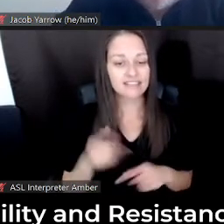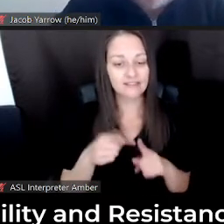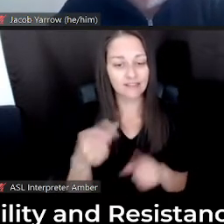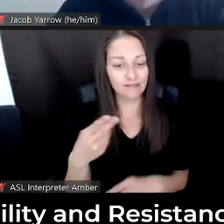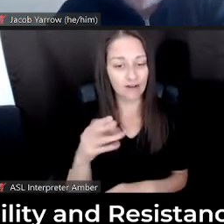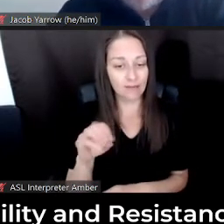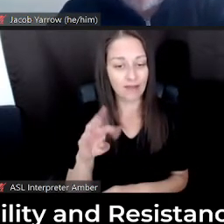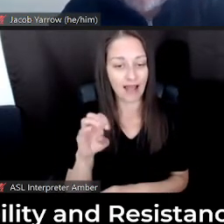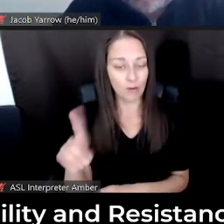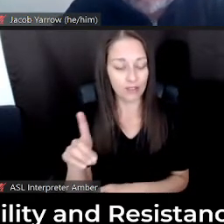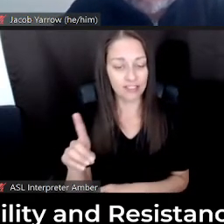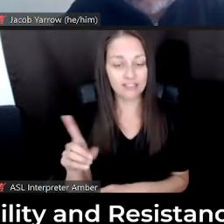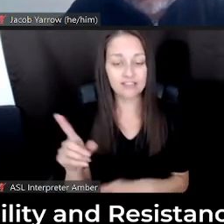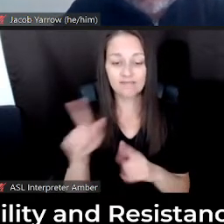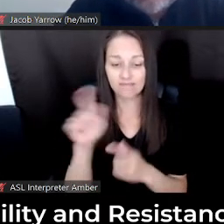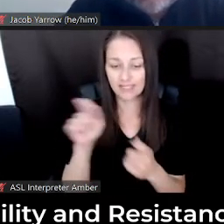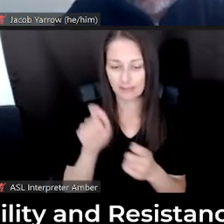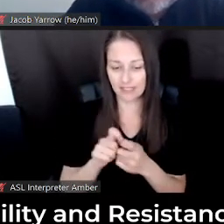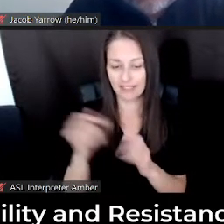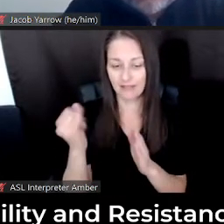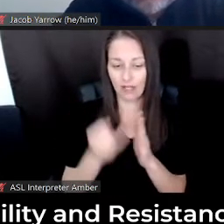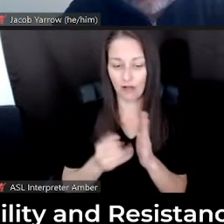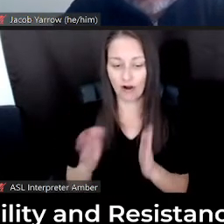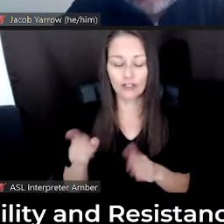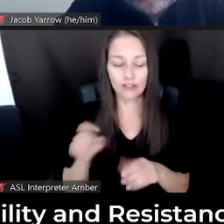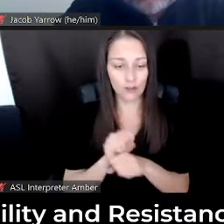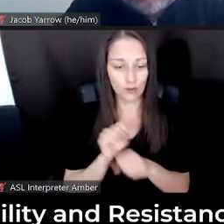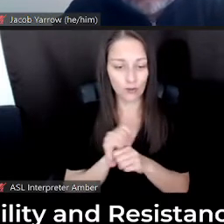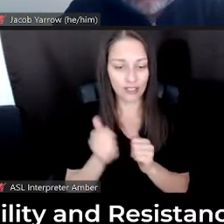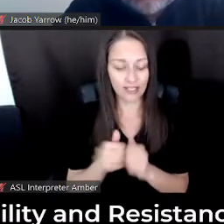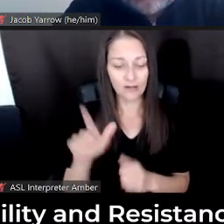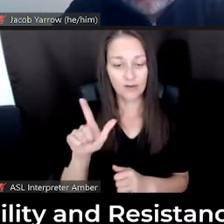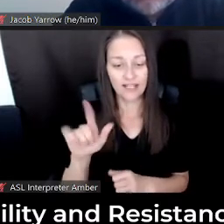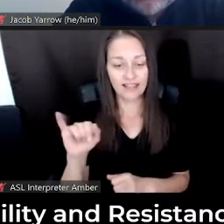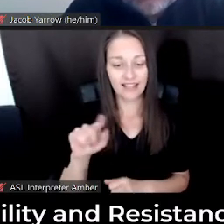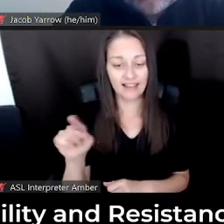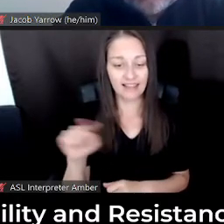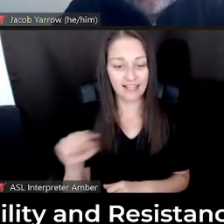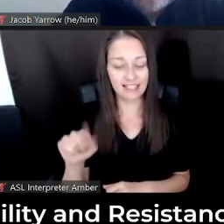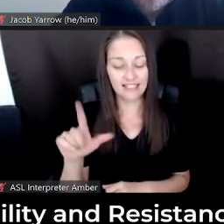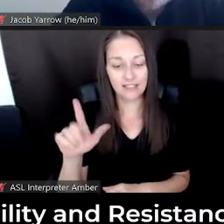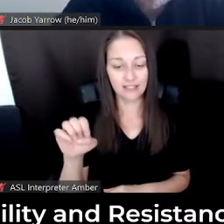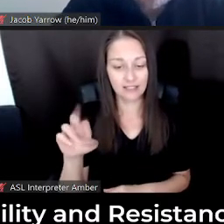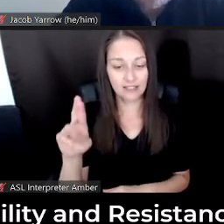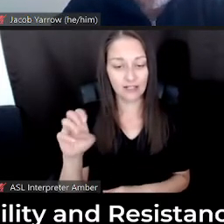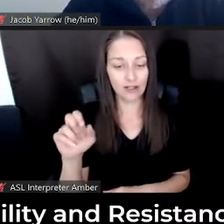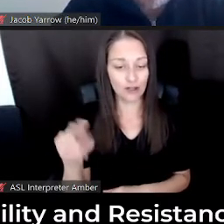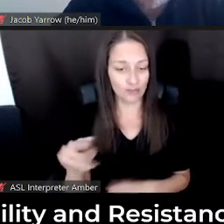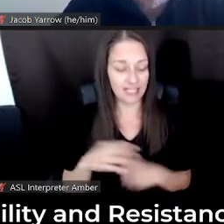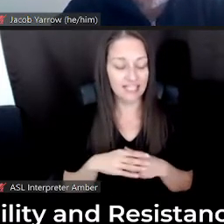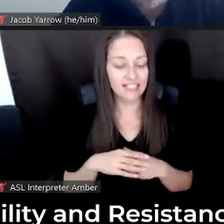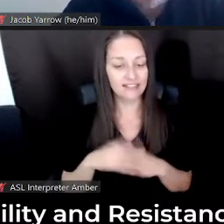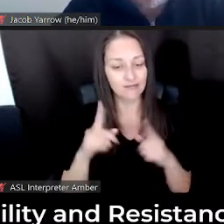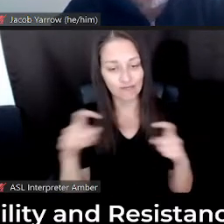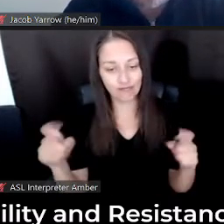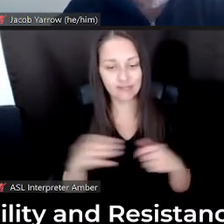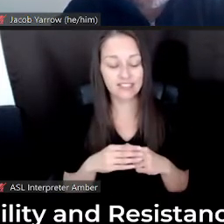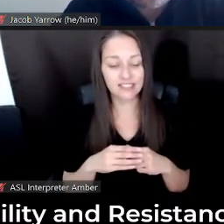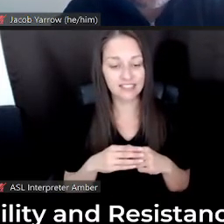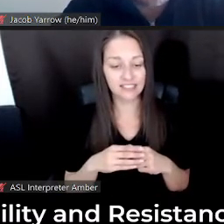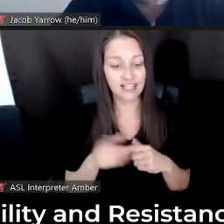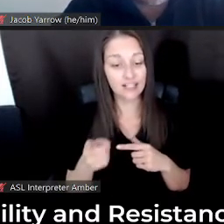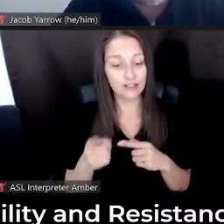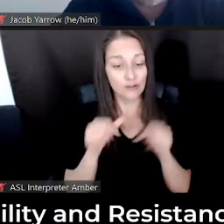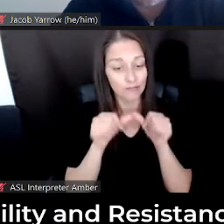days, Liz Lerman, Michael Muenzo, among others. That's great. As you continue to have these come to mind throughout